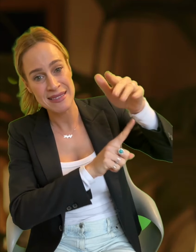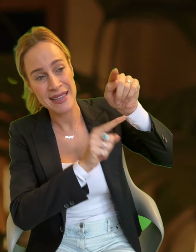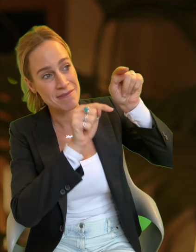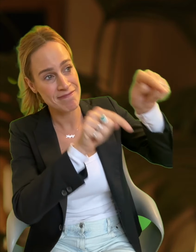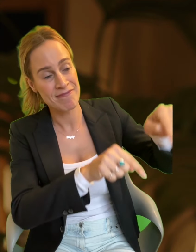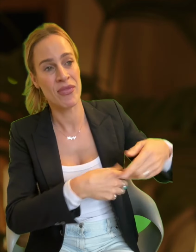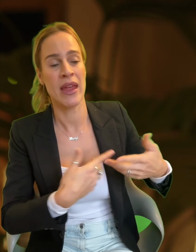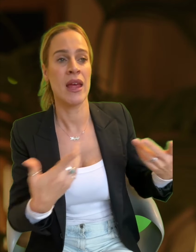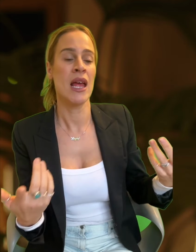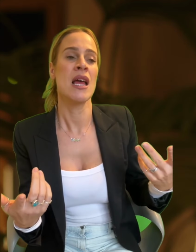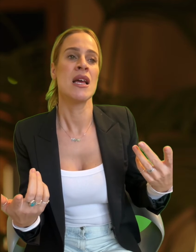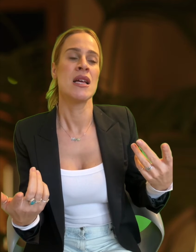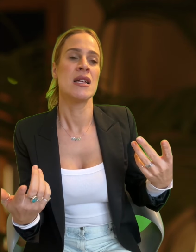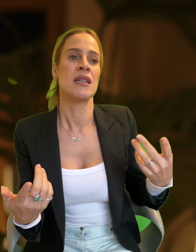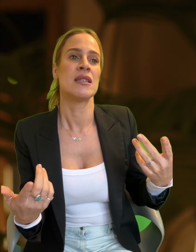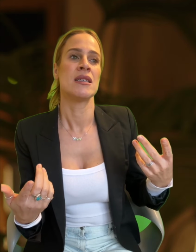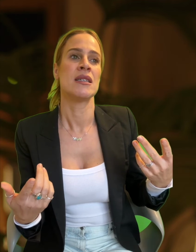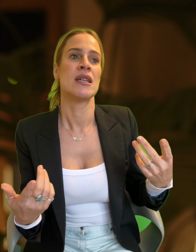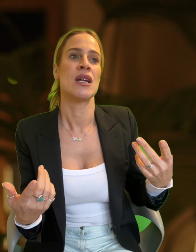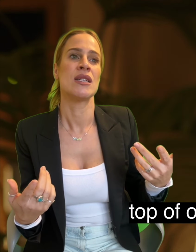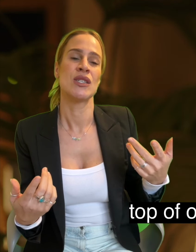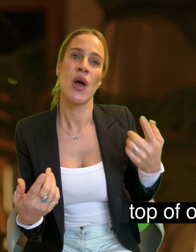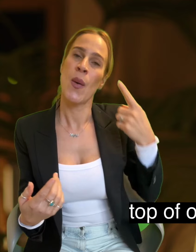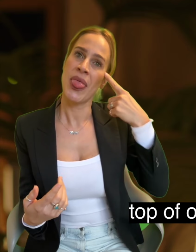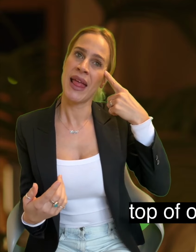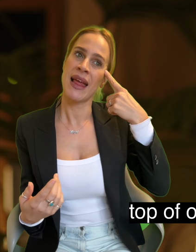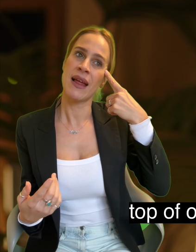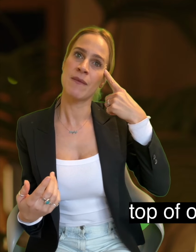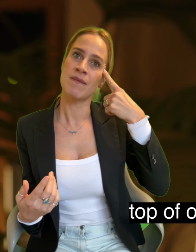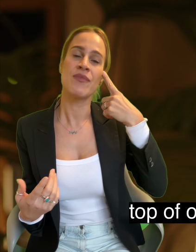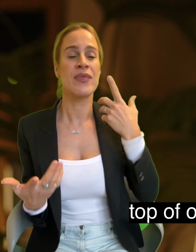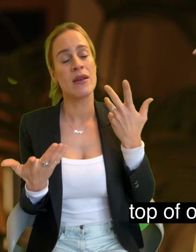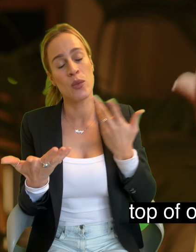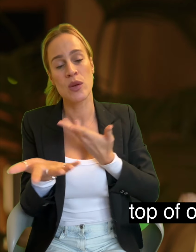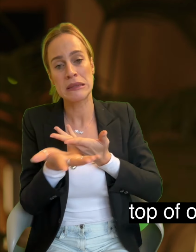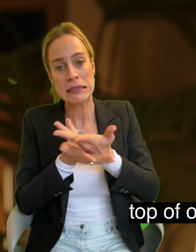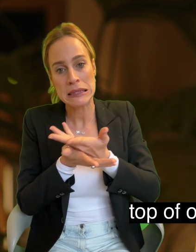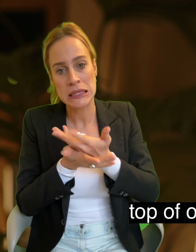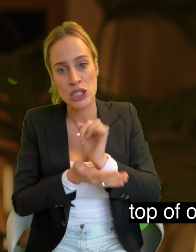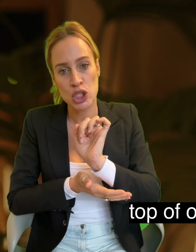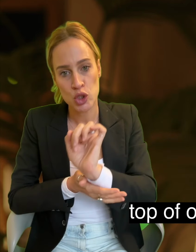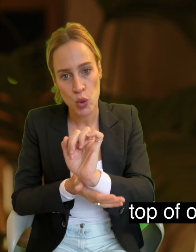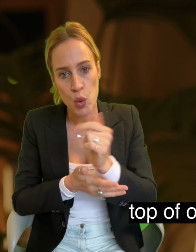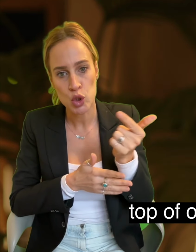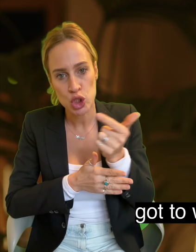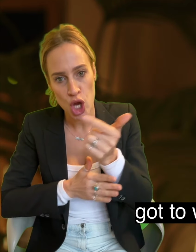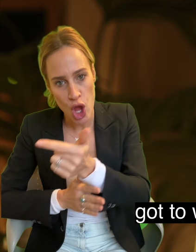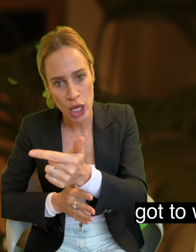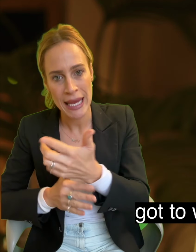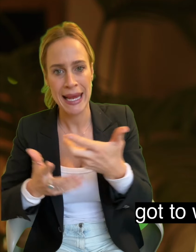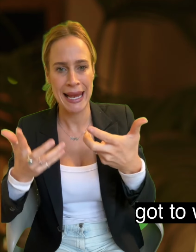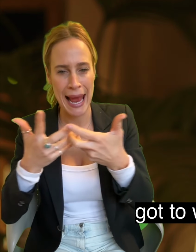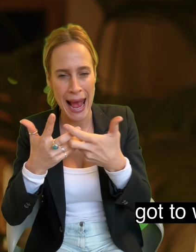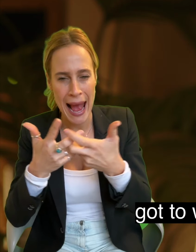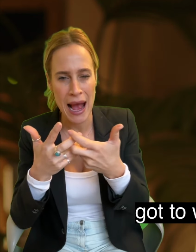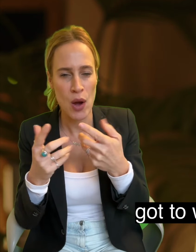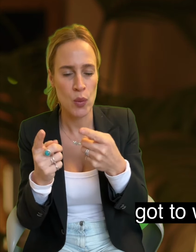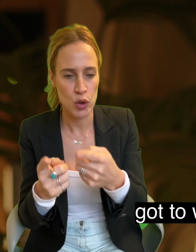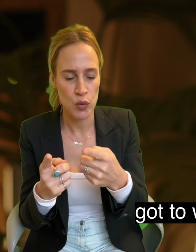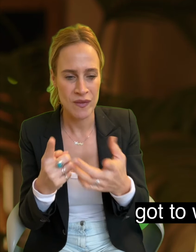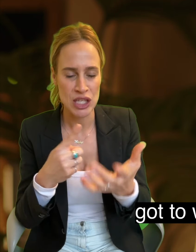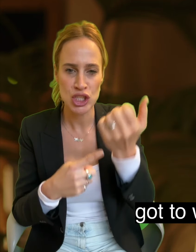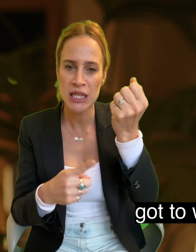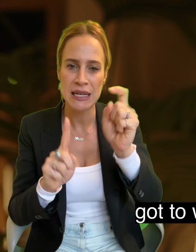So I think on top of obviously just discussing your journey and how you've got to where you have with your